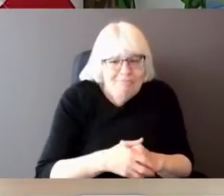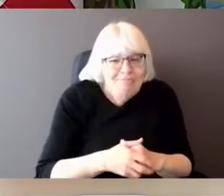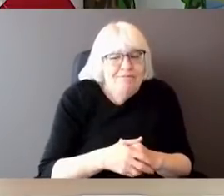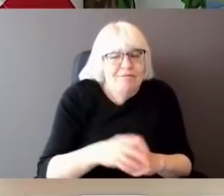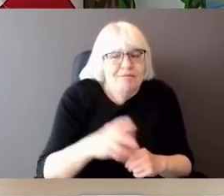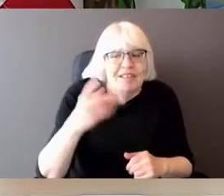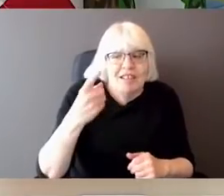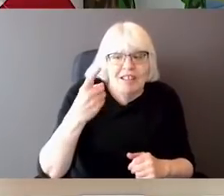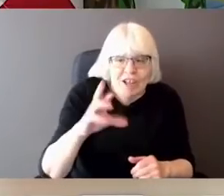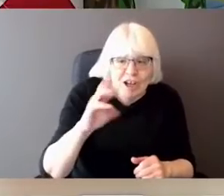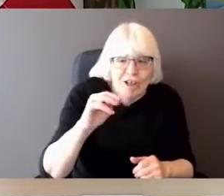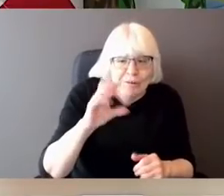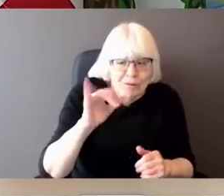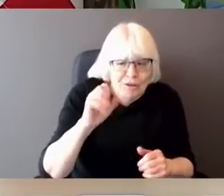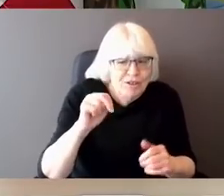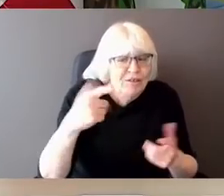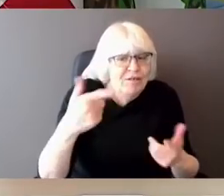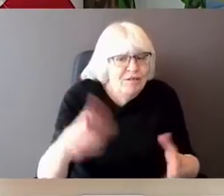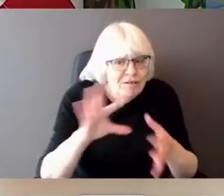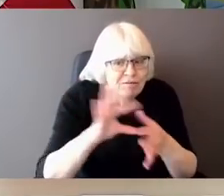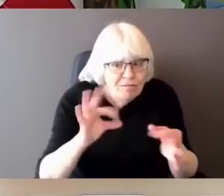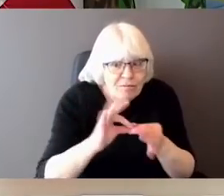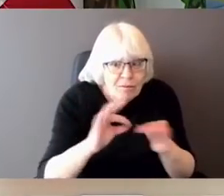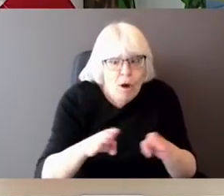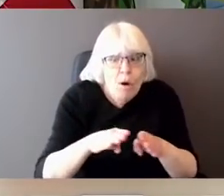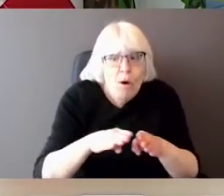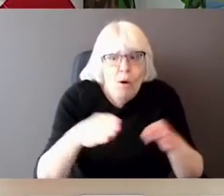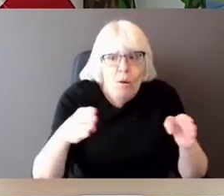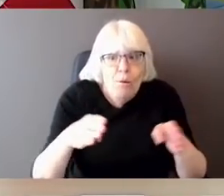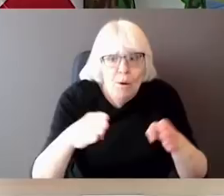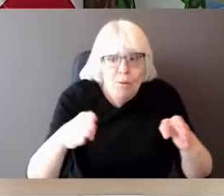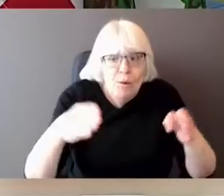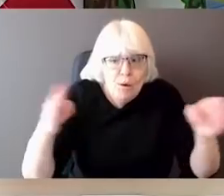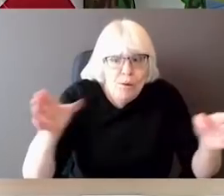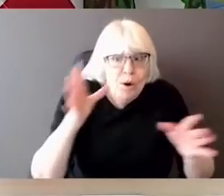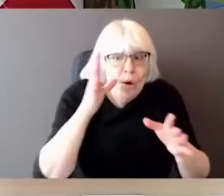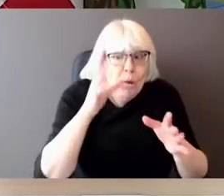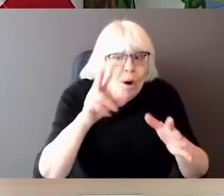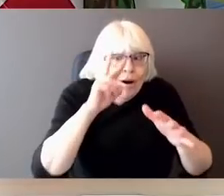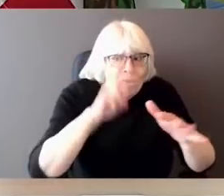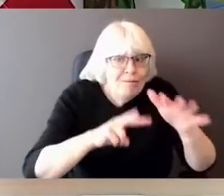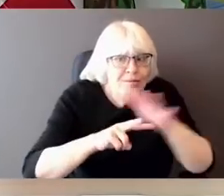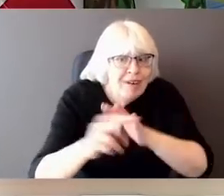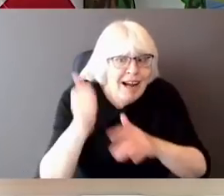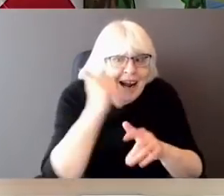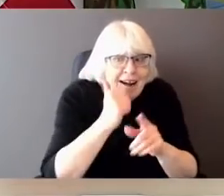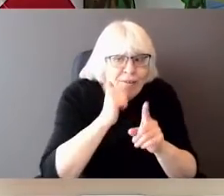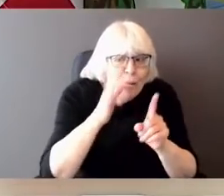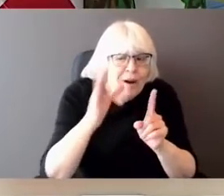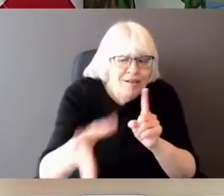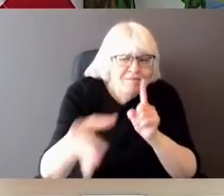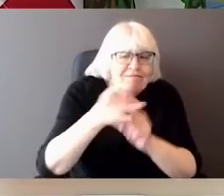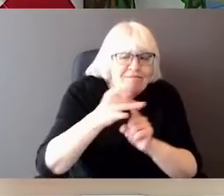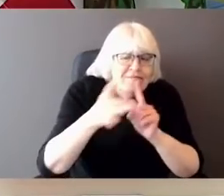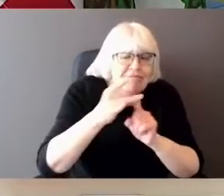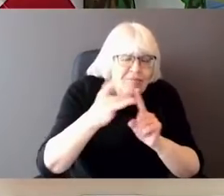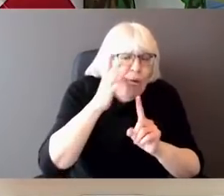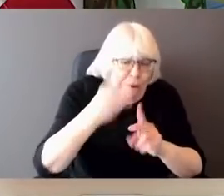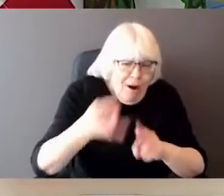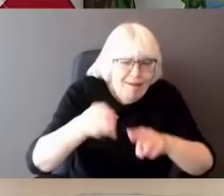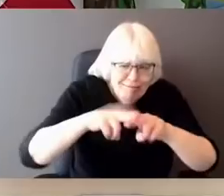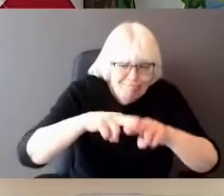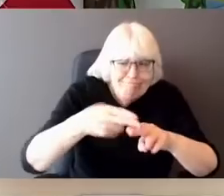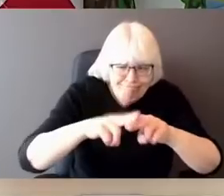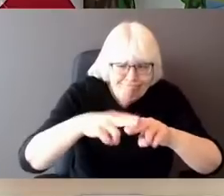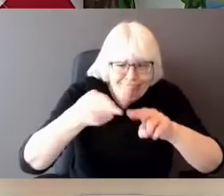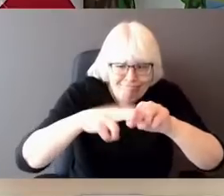do anticipate to see an increase in the daily number of cases. However, one of the key indicators to continue monitoring